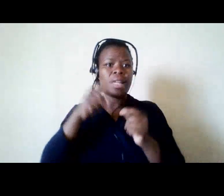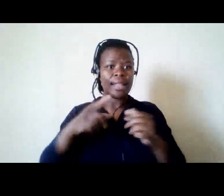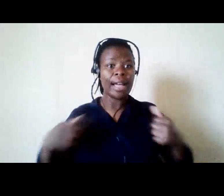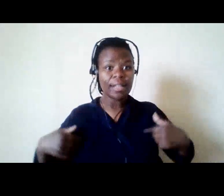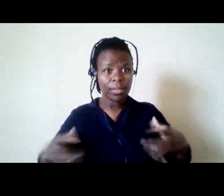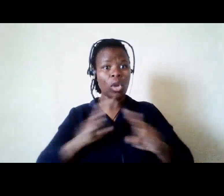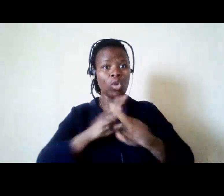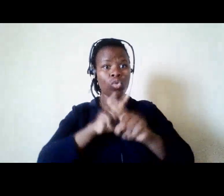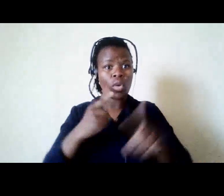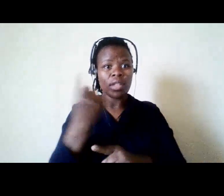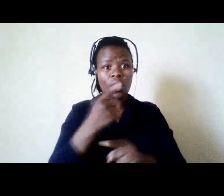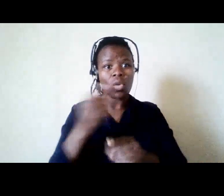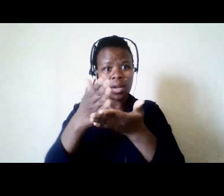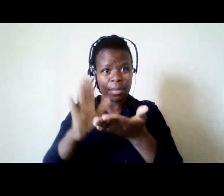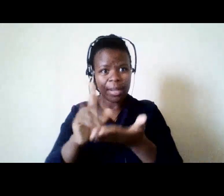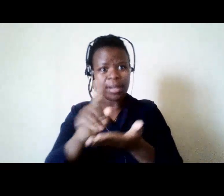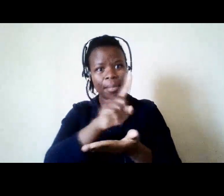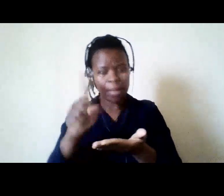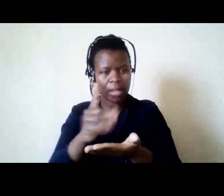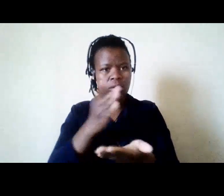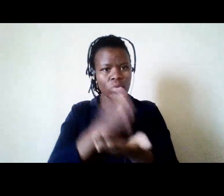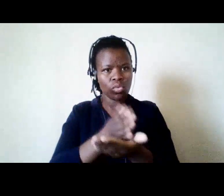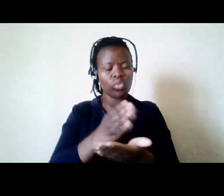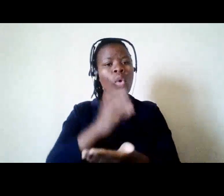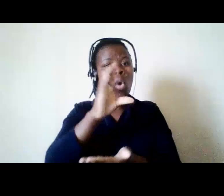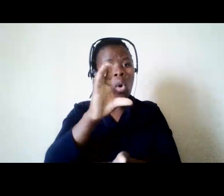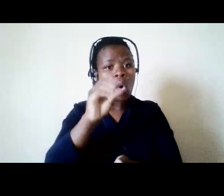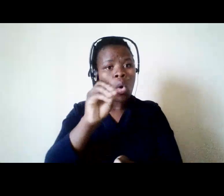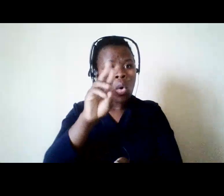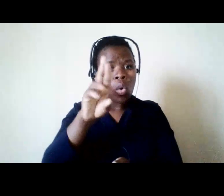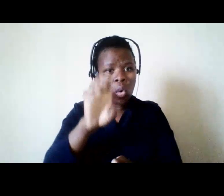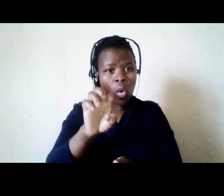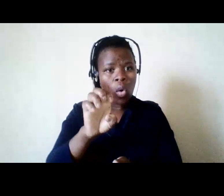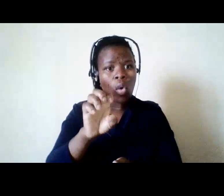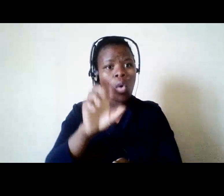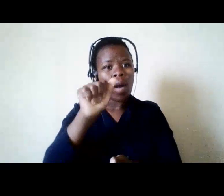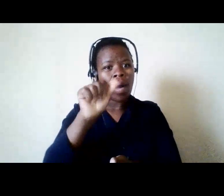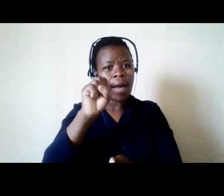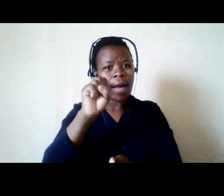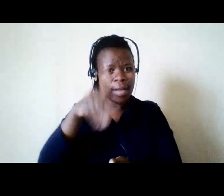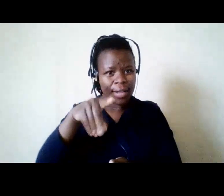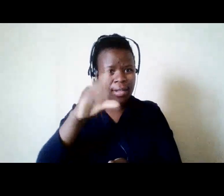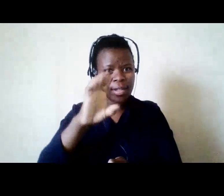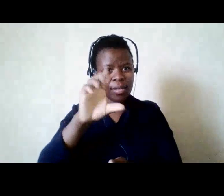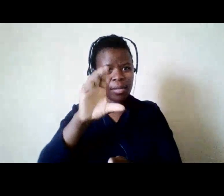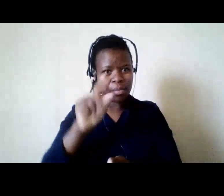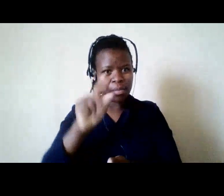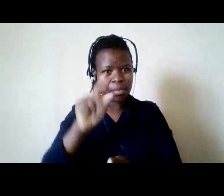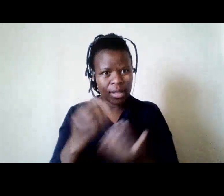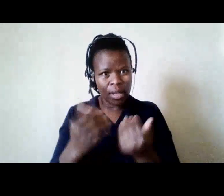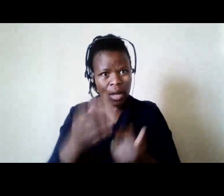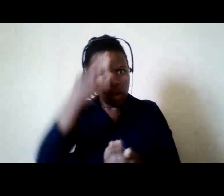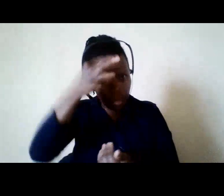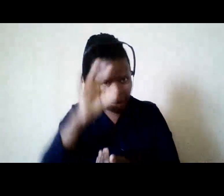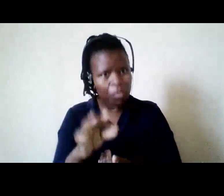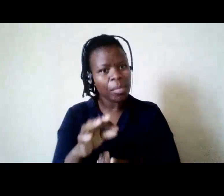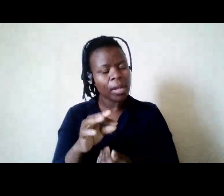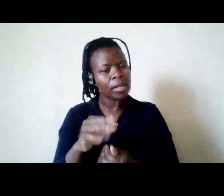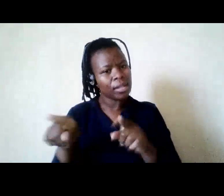core aspect, valuing the lives of, because you can see that's why government does not, just like she was saying, does not provide